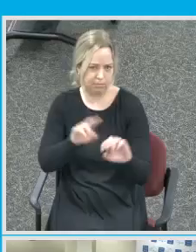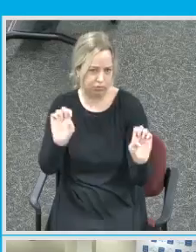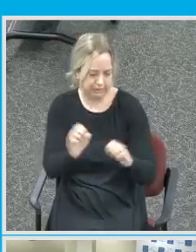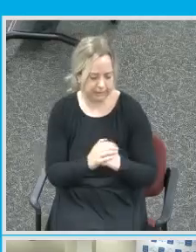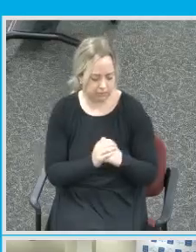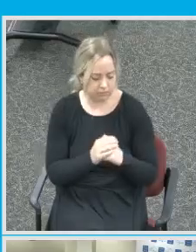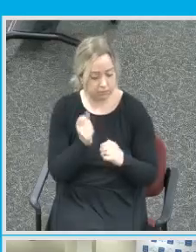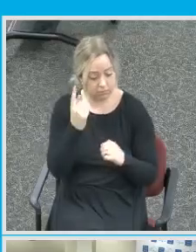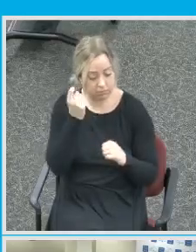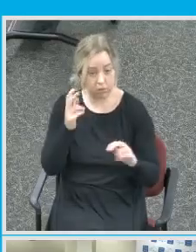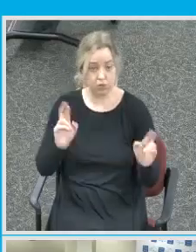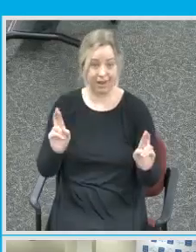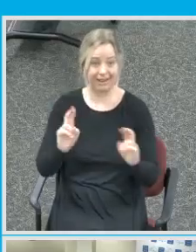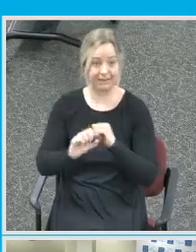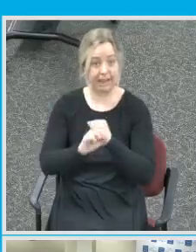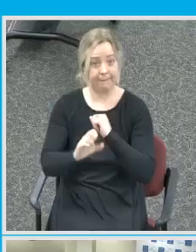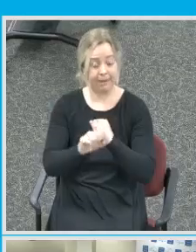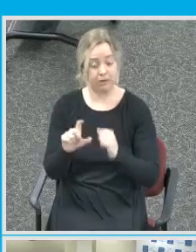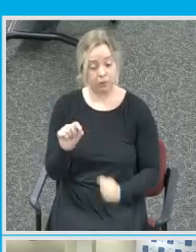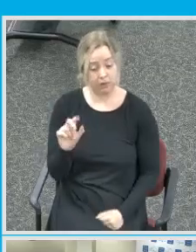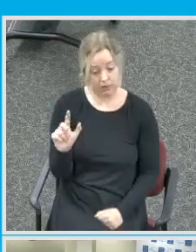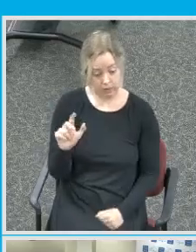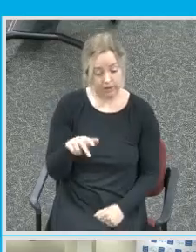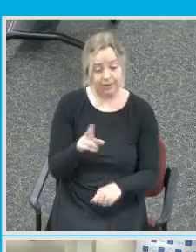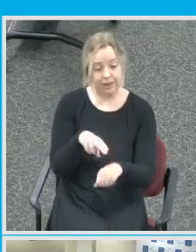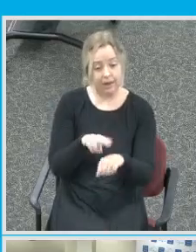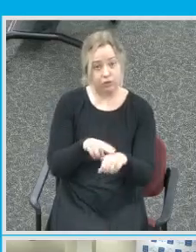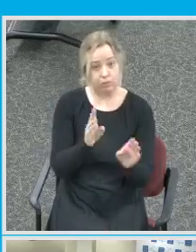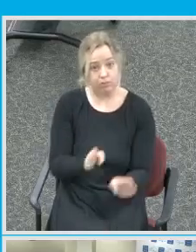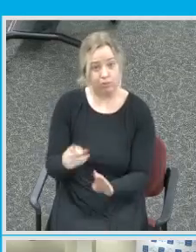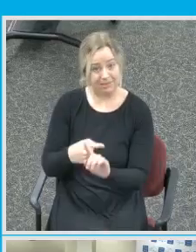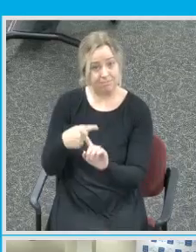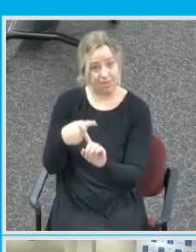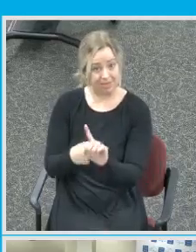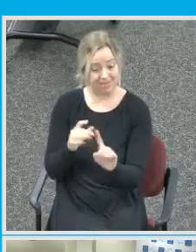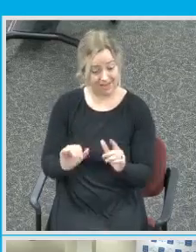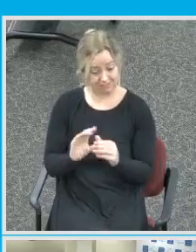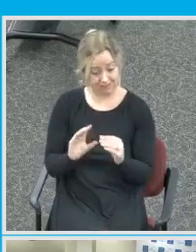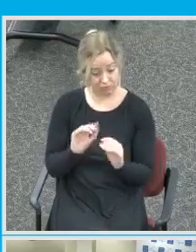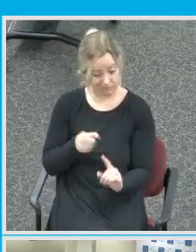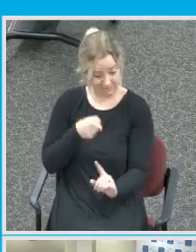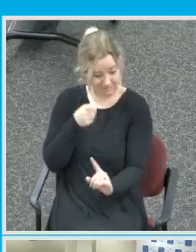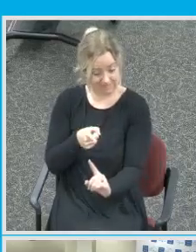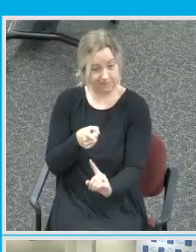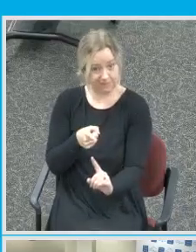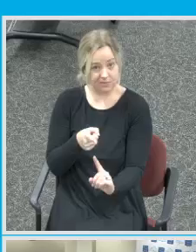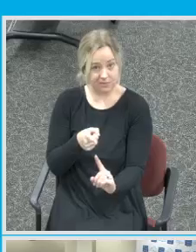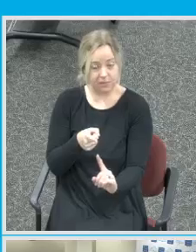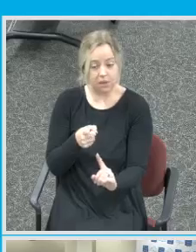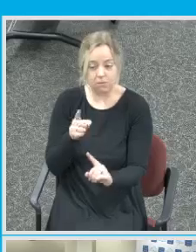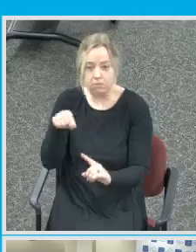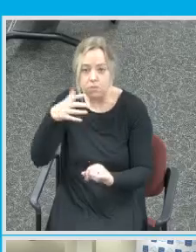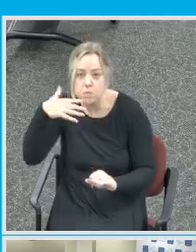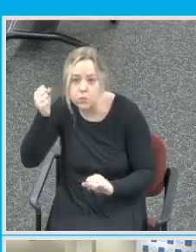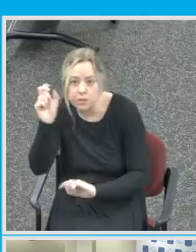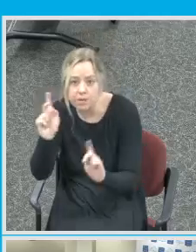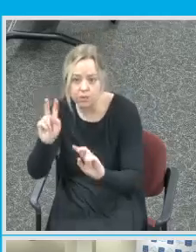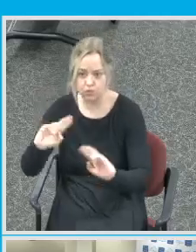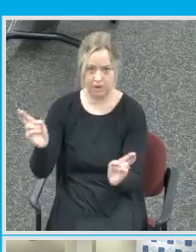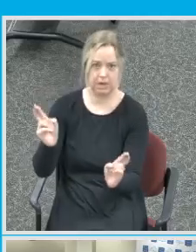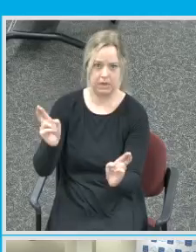Ready campaign's 2023 National Preparedness Month messaging will focus on preparing older adults for